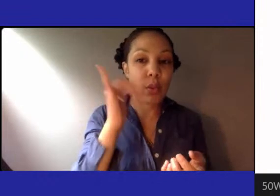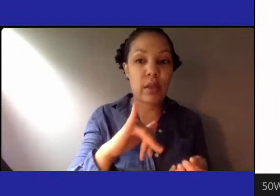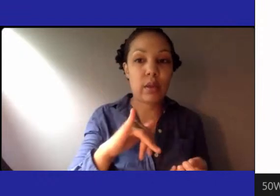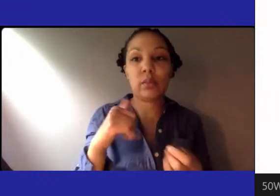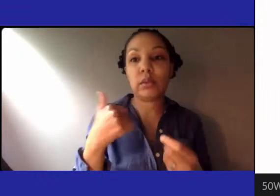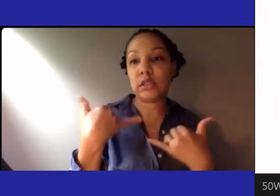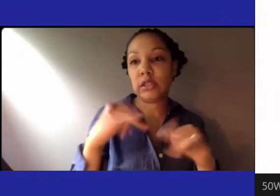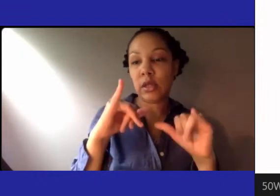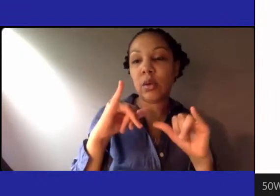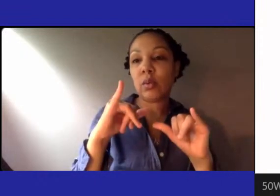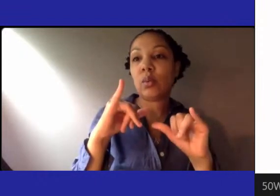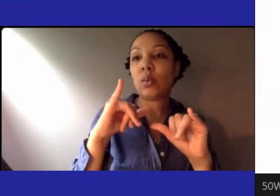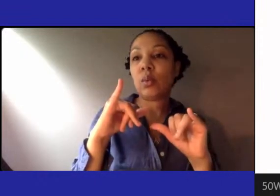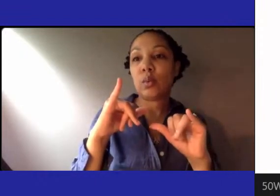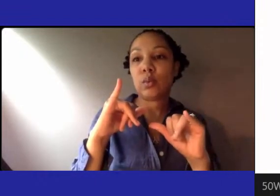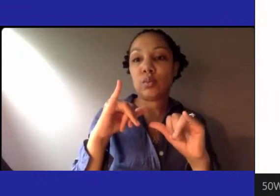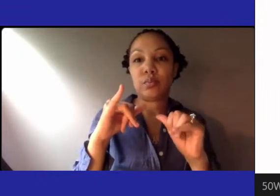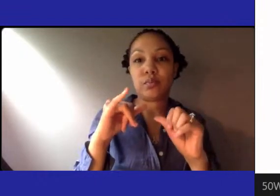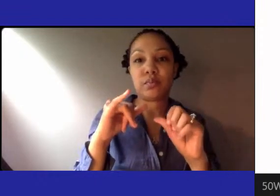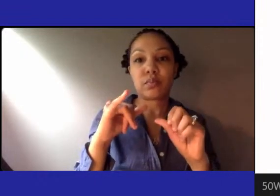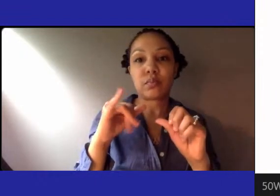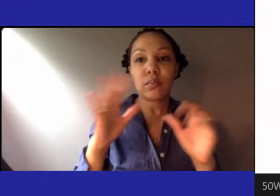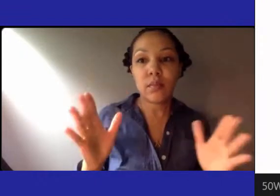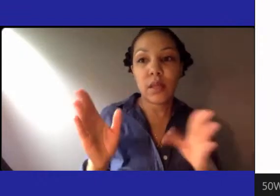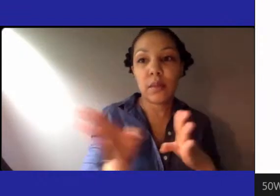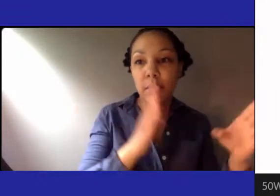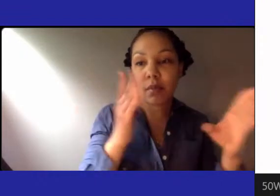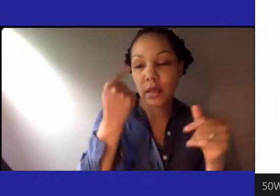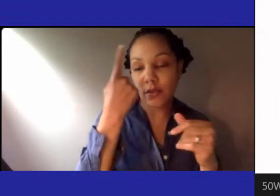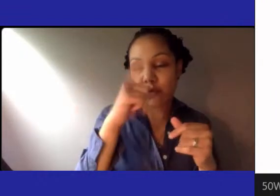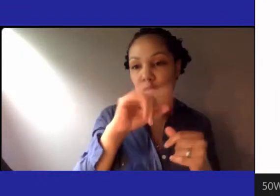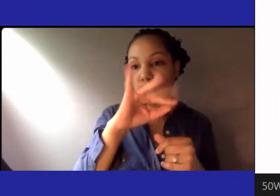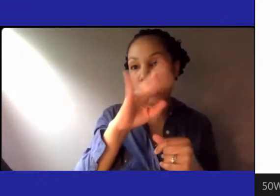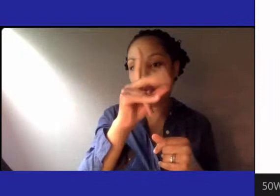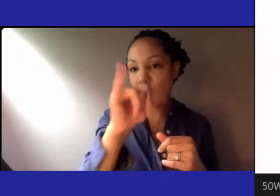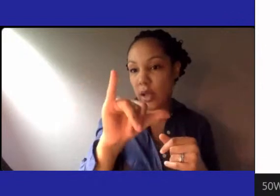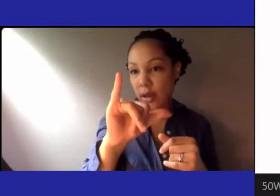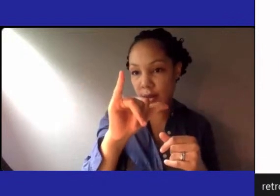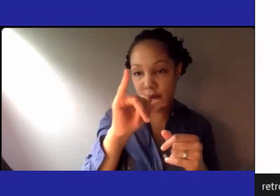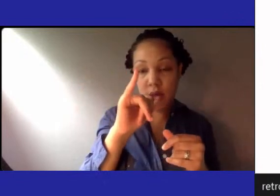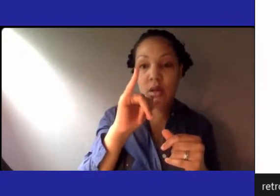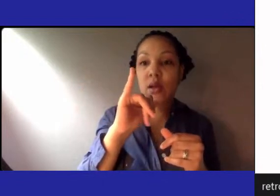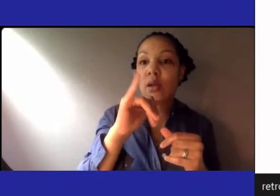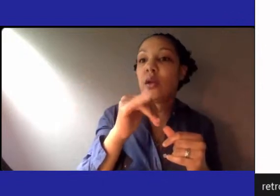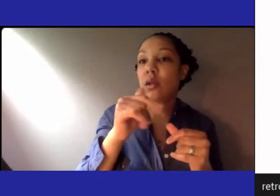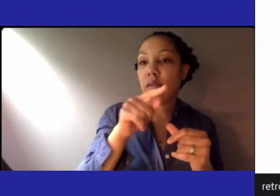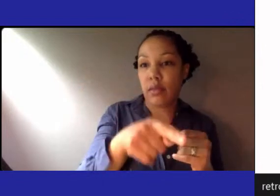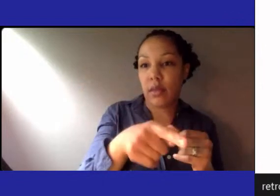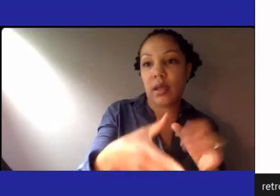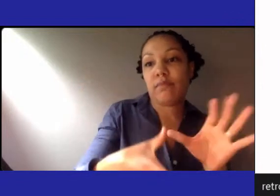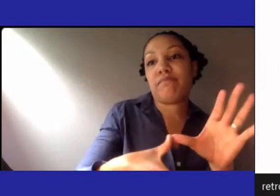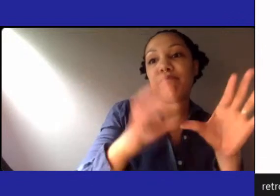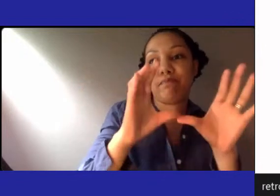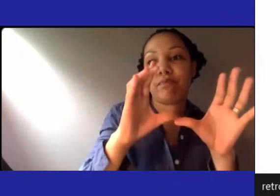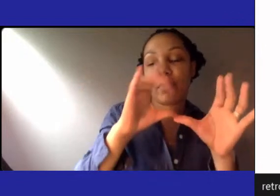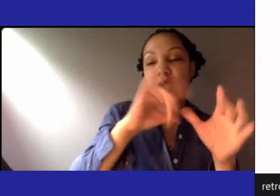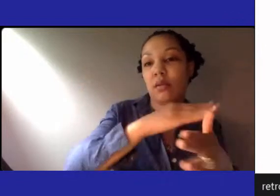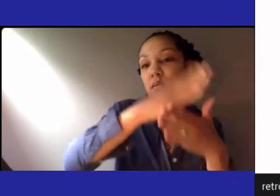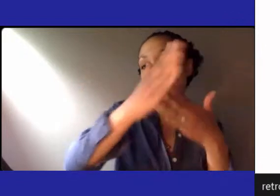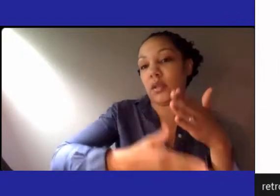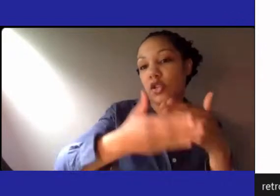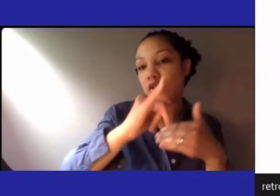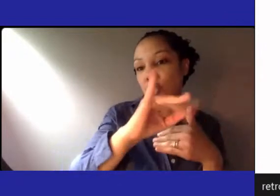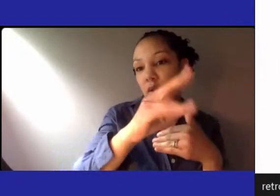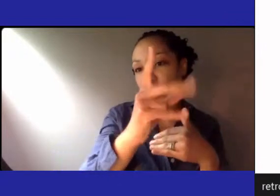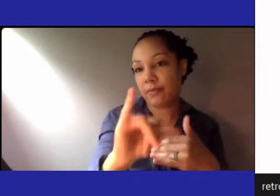for the remainder of July to bring those June members back into the coverage should they qualify based on their income level.